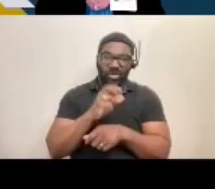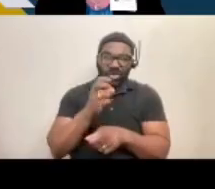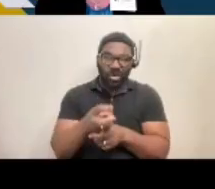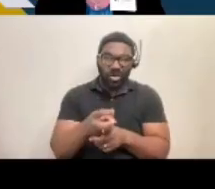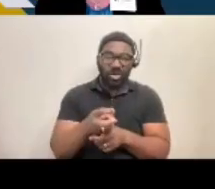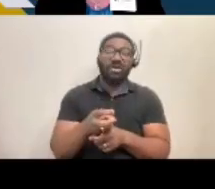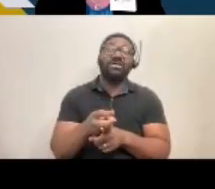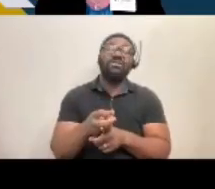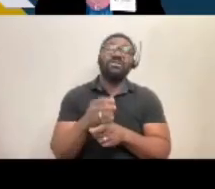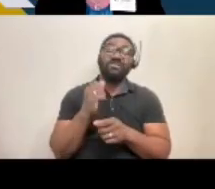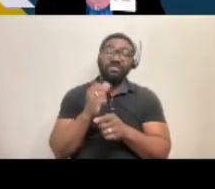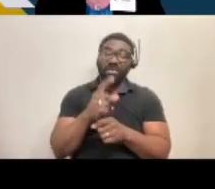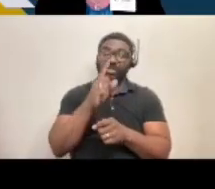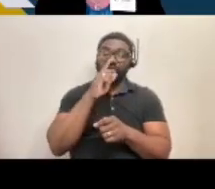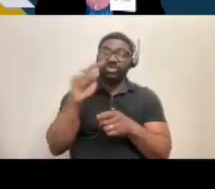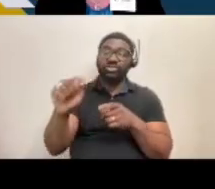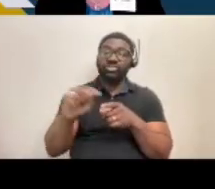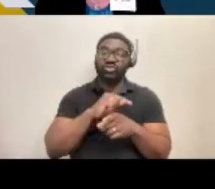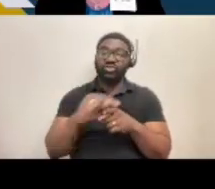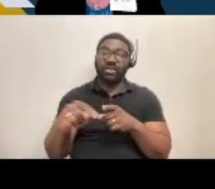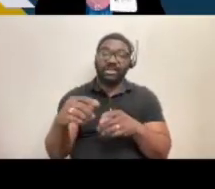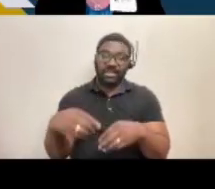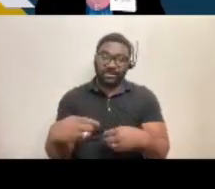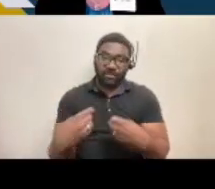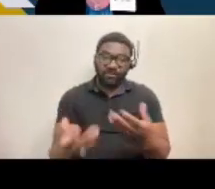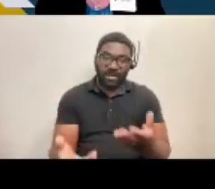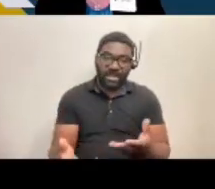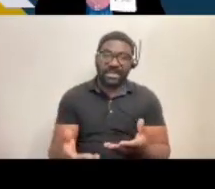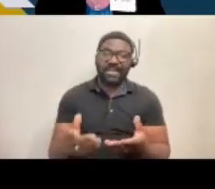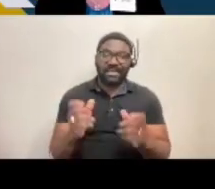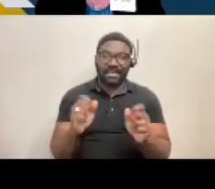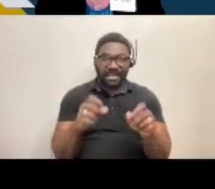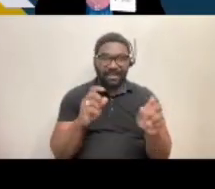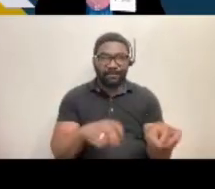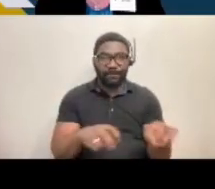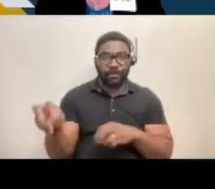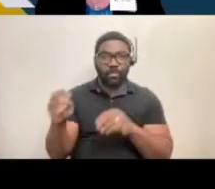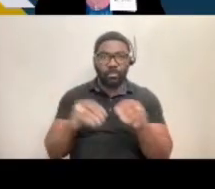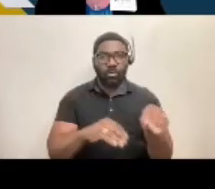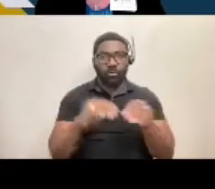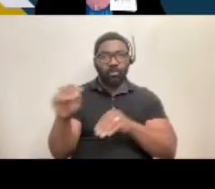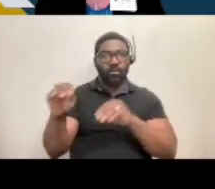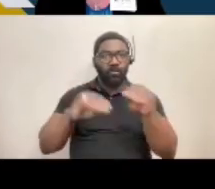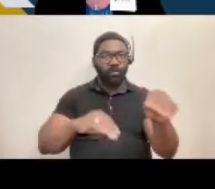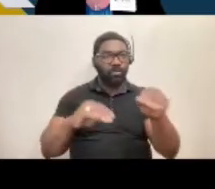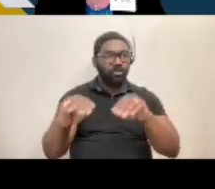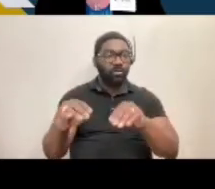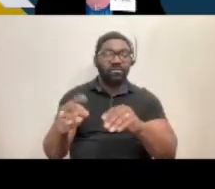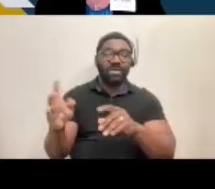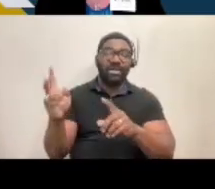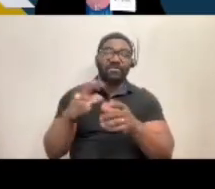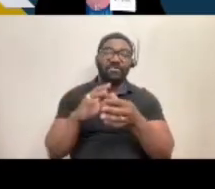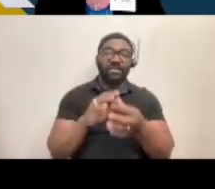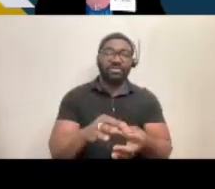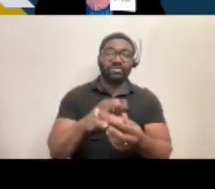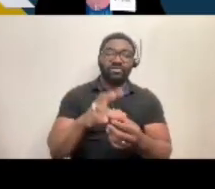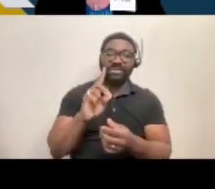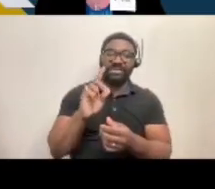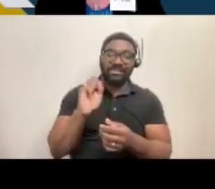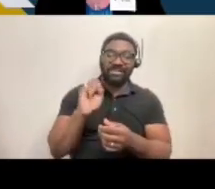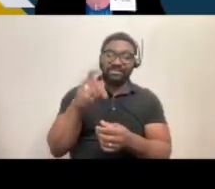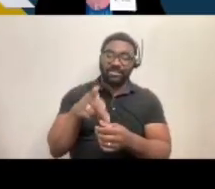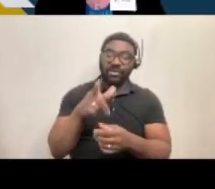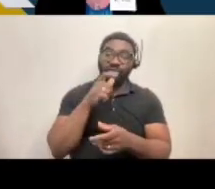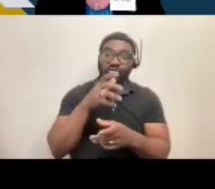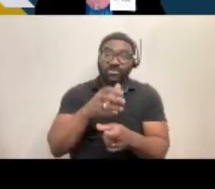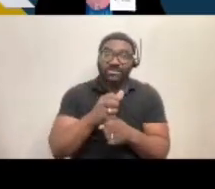training that's provided is recognized and portable and belongs to the DSP that is receiving the training. Which I don't think was